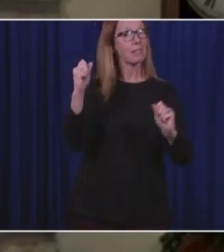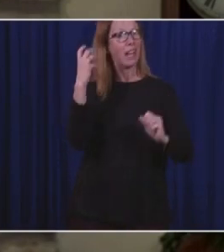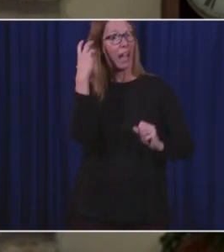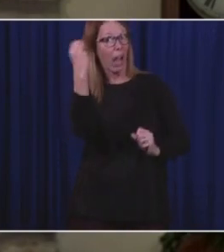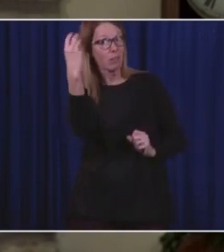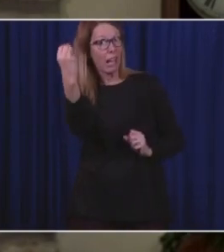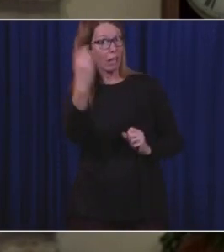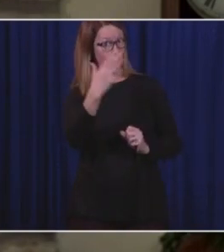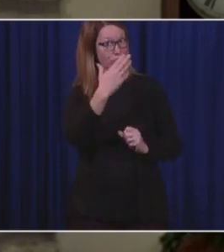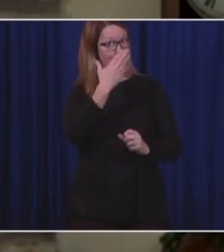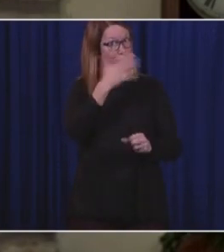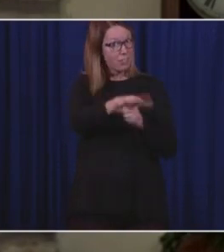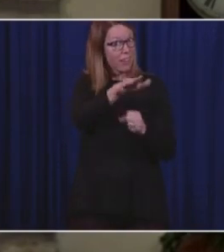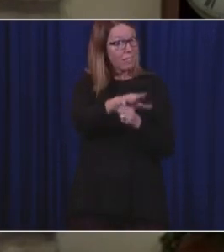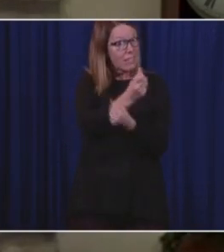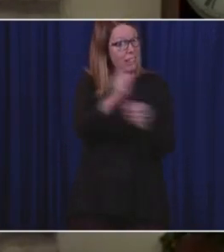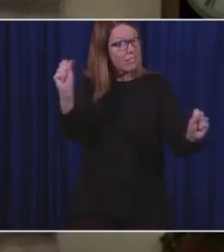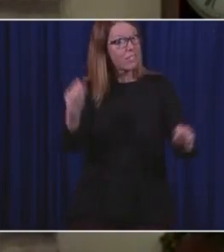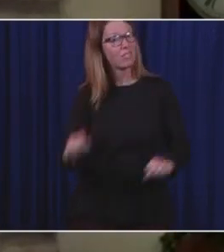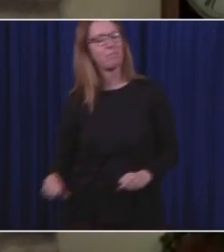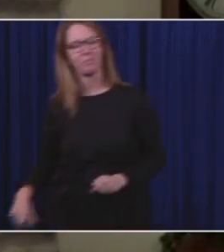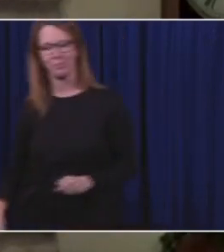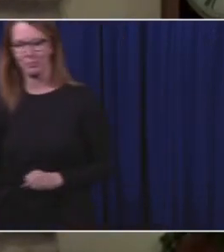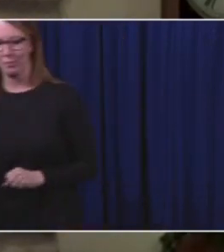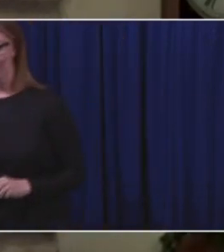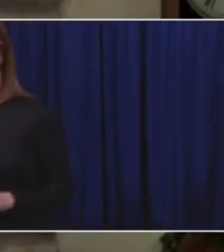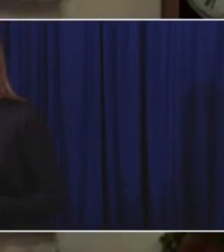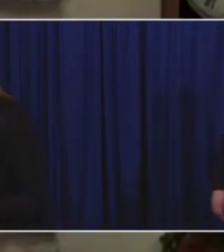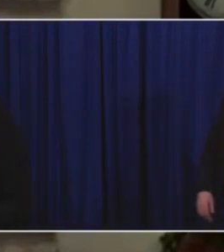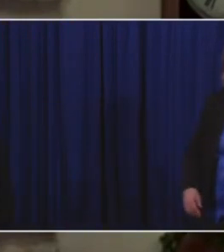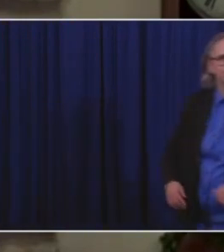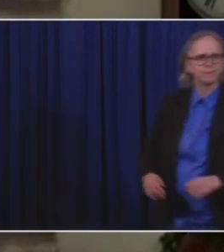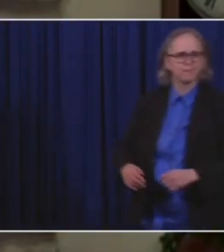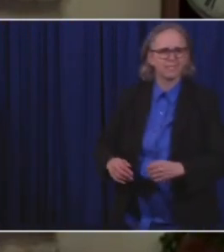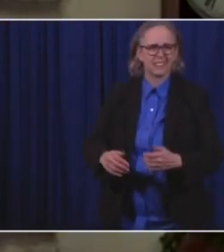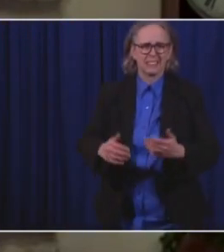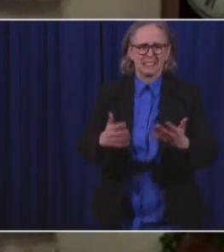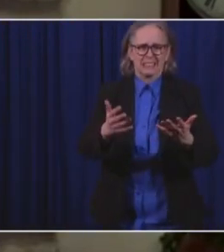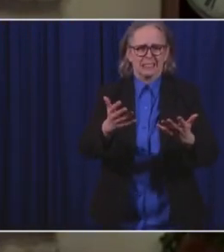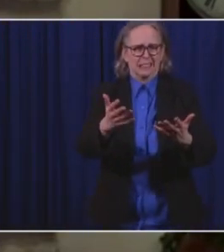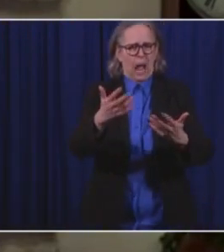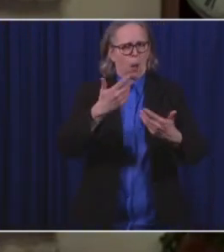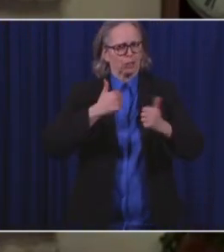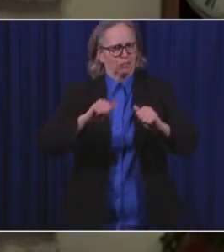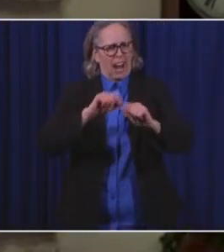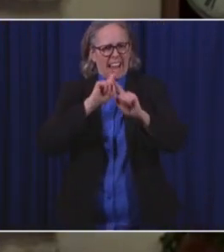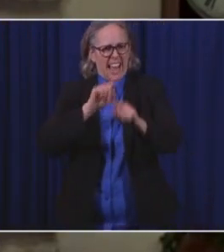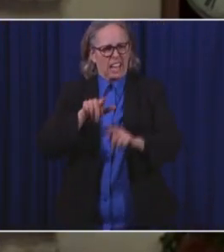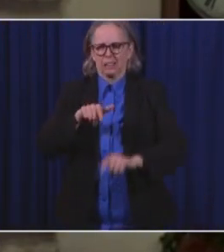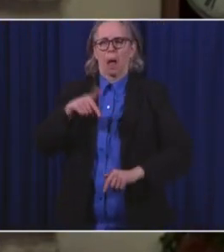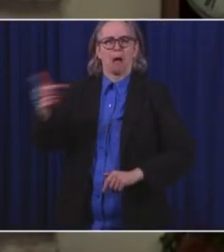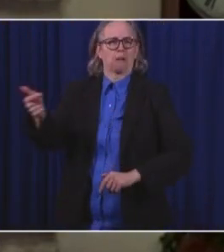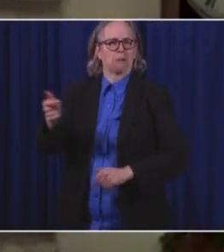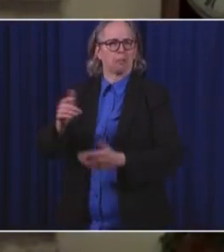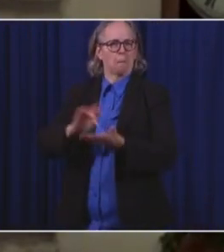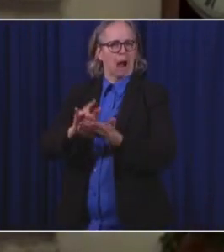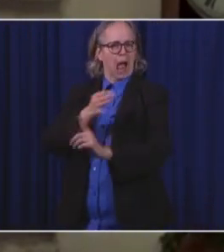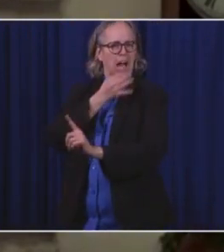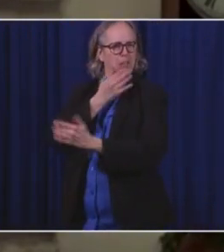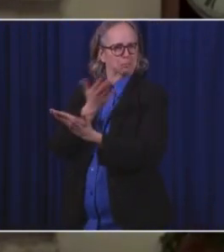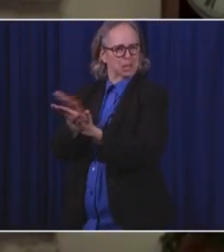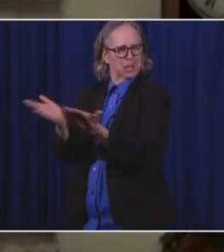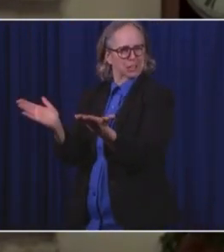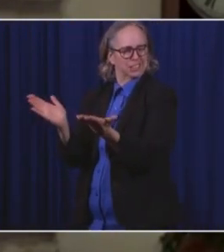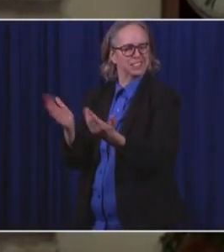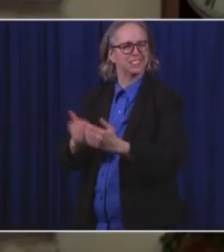safe enough? Well, I'll take a swipe at that and then let the expert talk about it. But I think ventilation